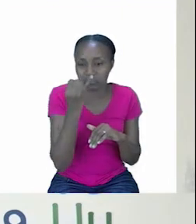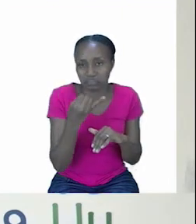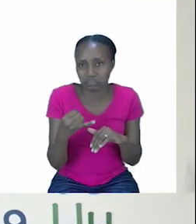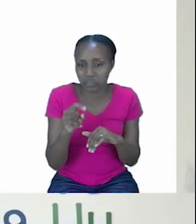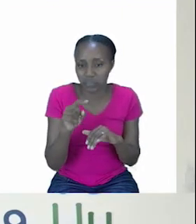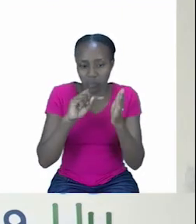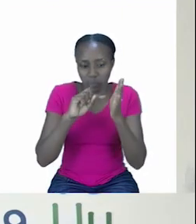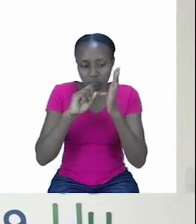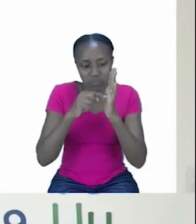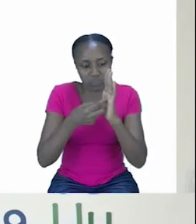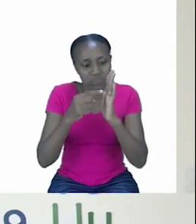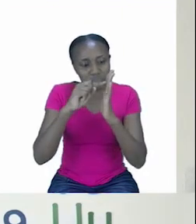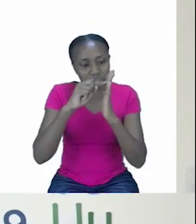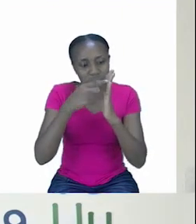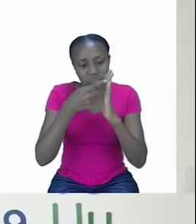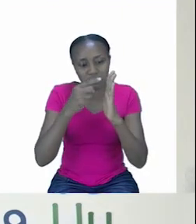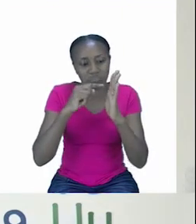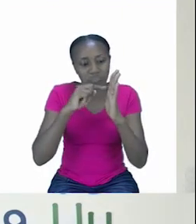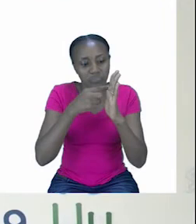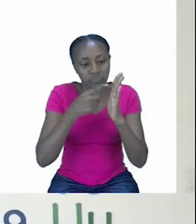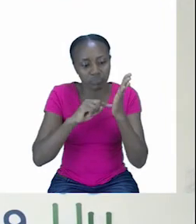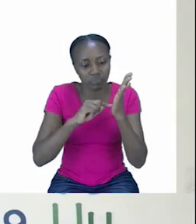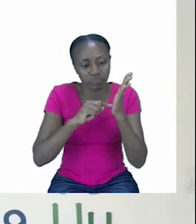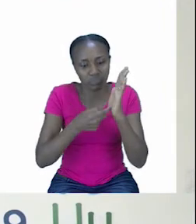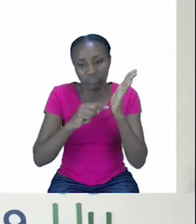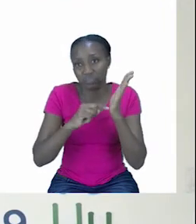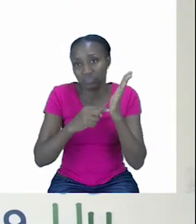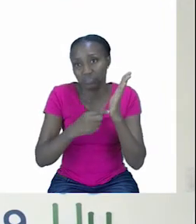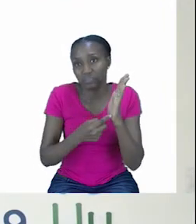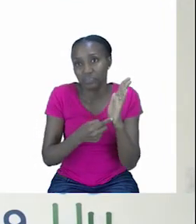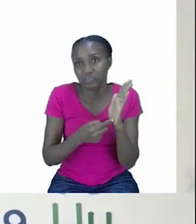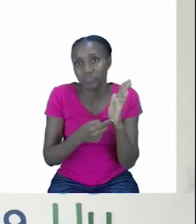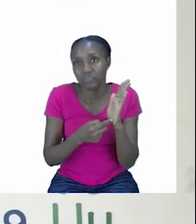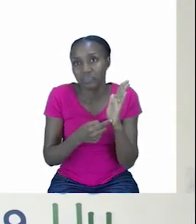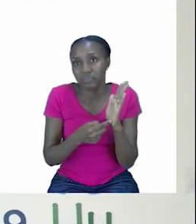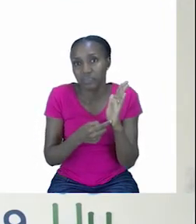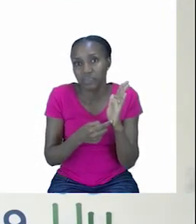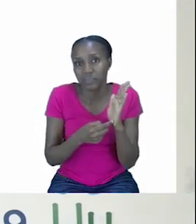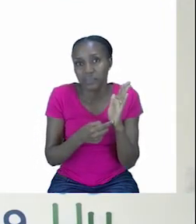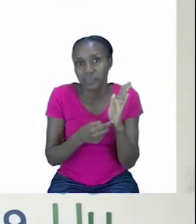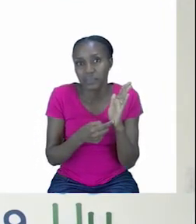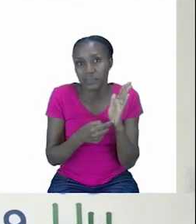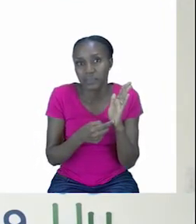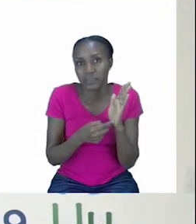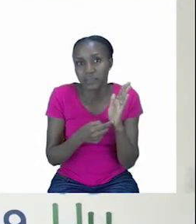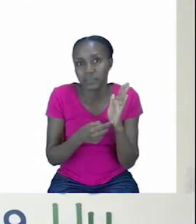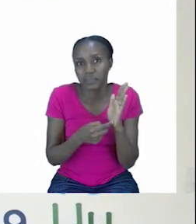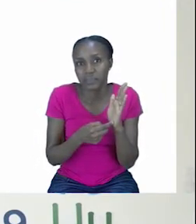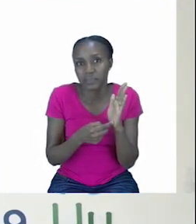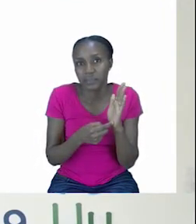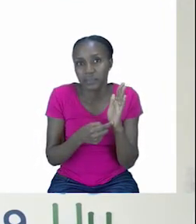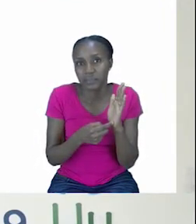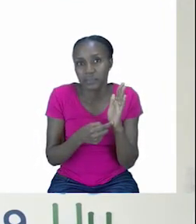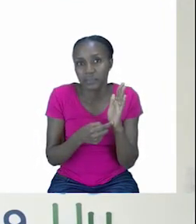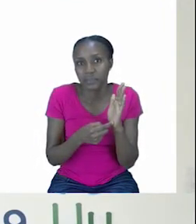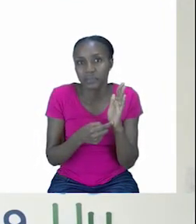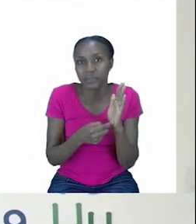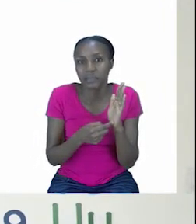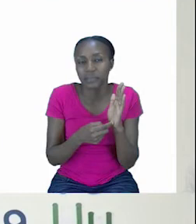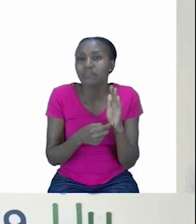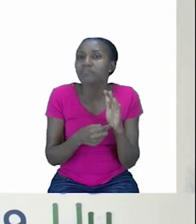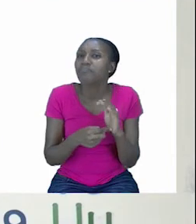on the front. The dots can be any color you like. I have decided